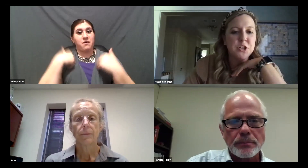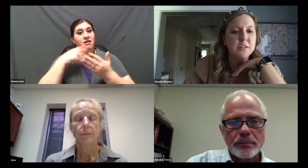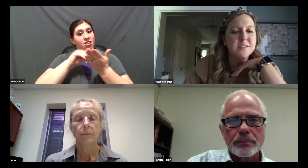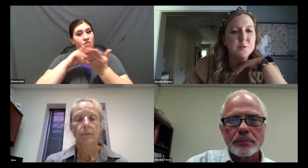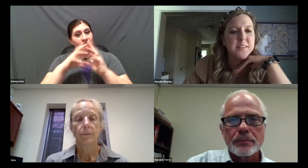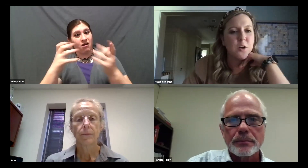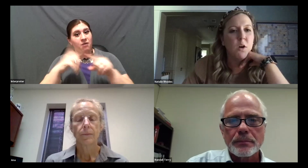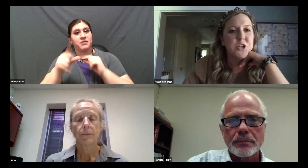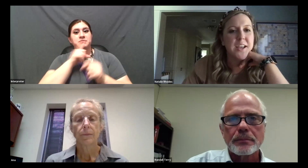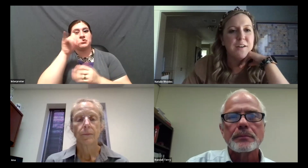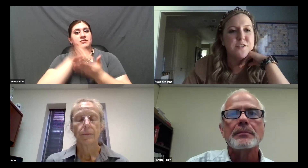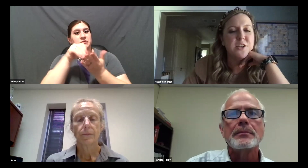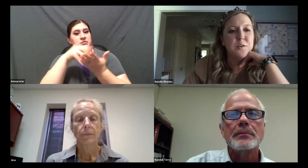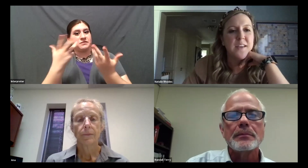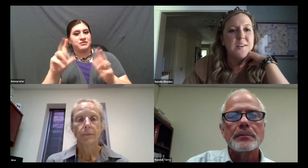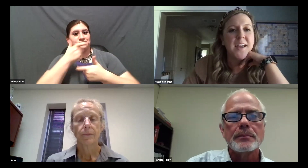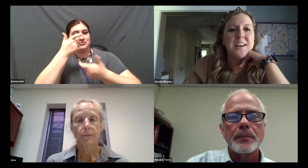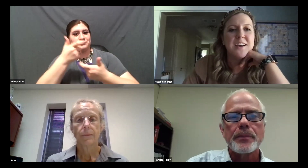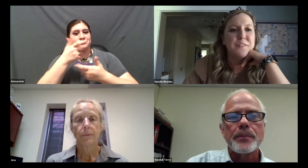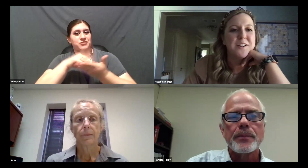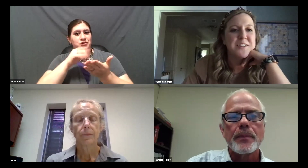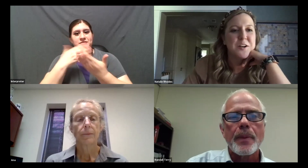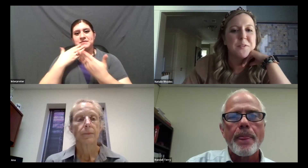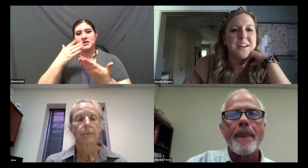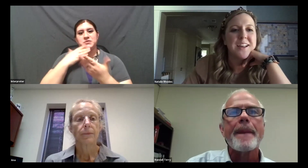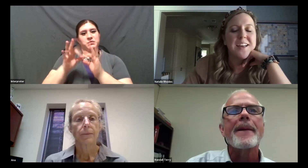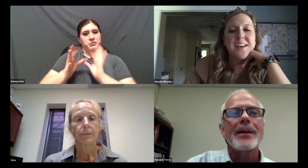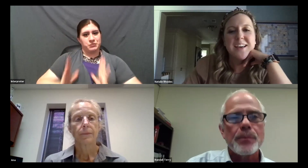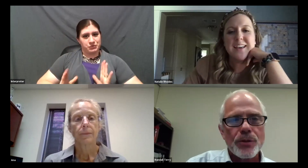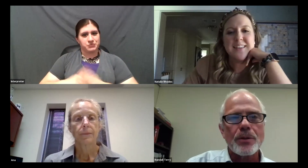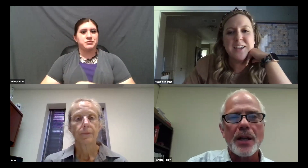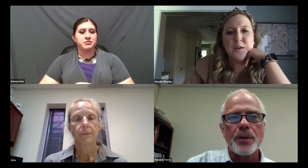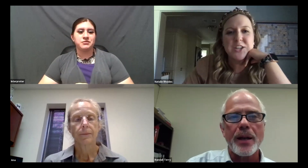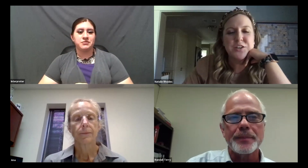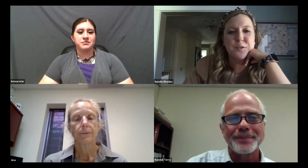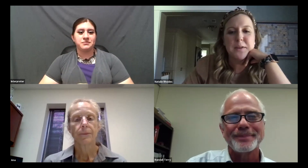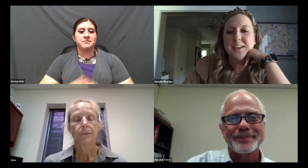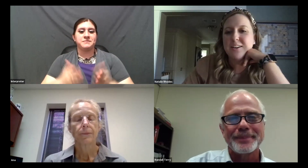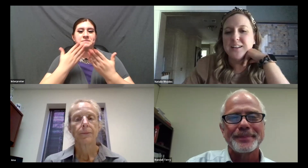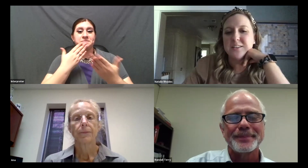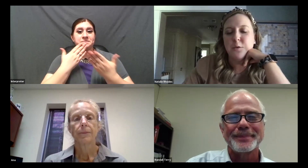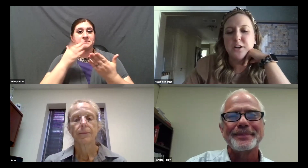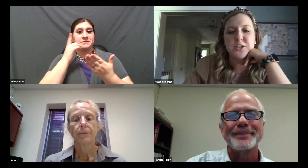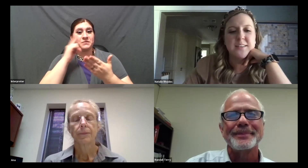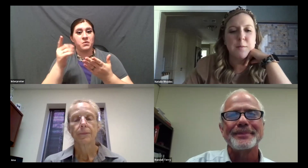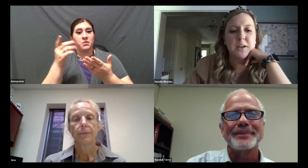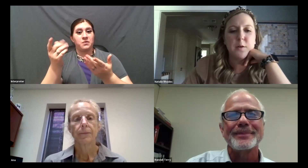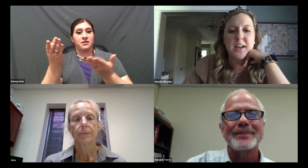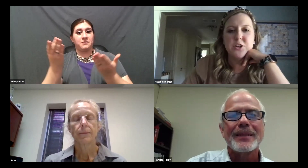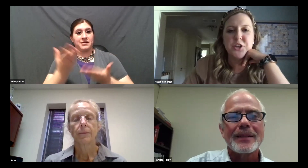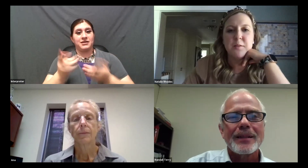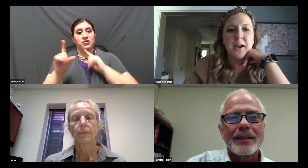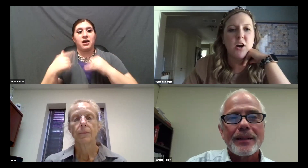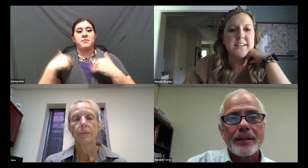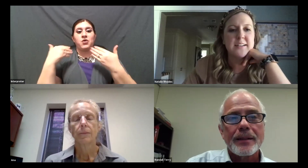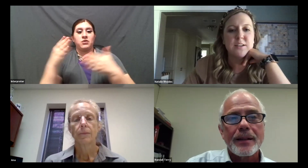I'm sure the students that are watching have too. Thank you, Hannah, for interpreting. And thank you, Angie, for being here to answer any questions. I'm going to go ahead